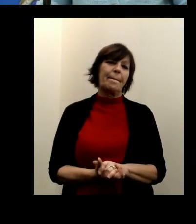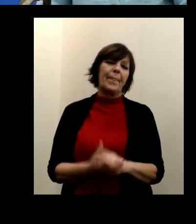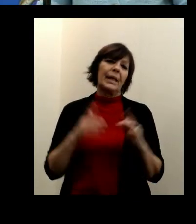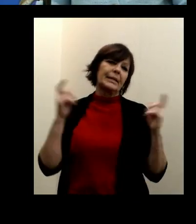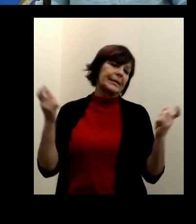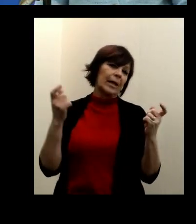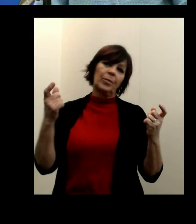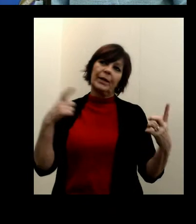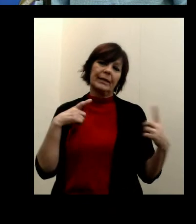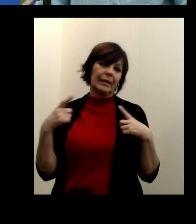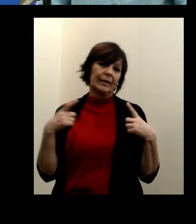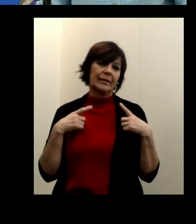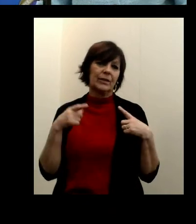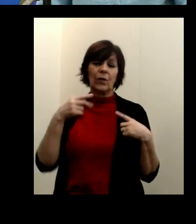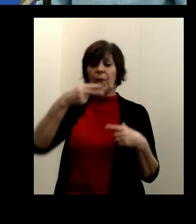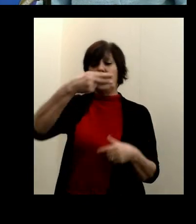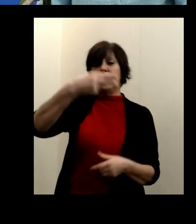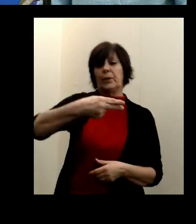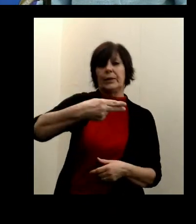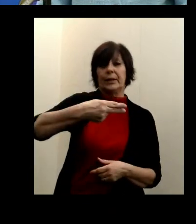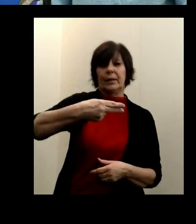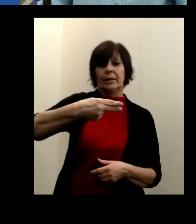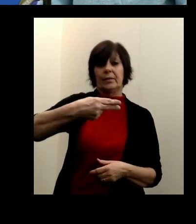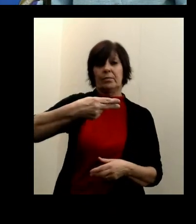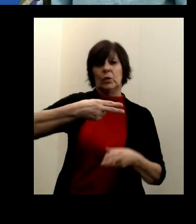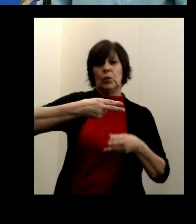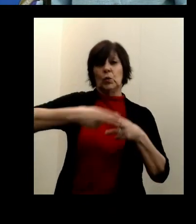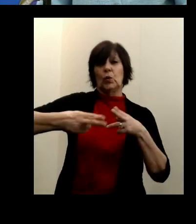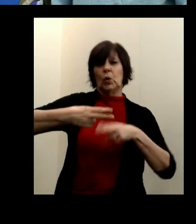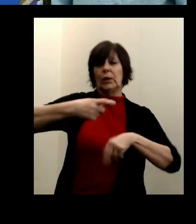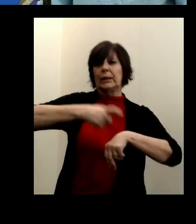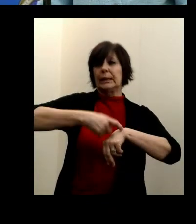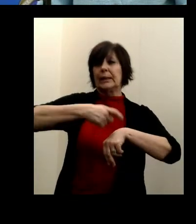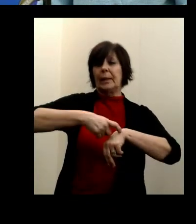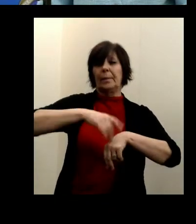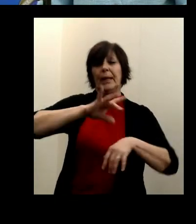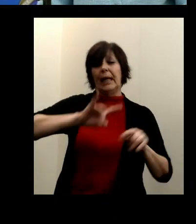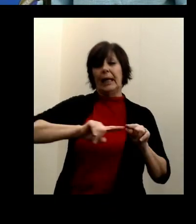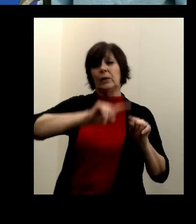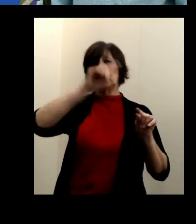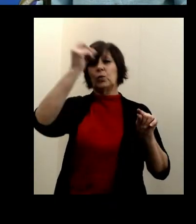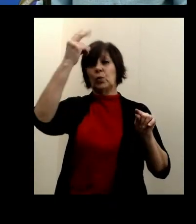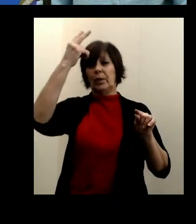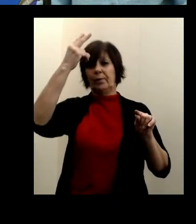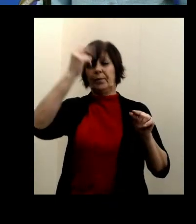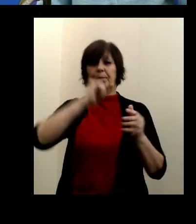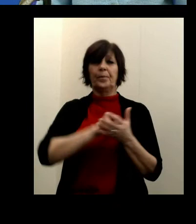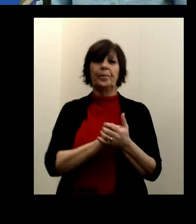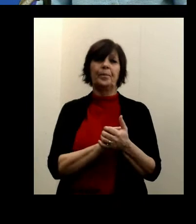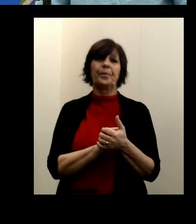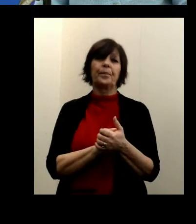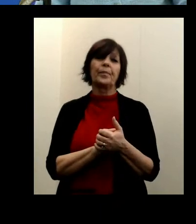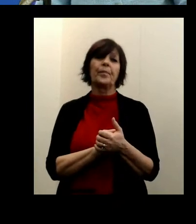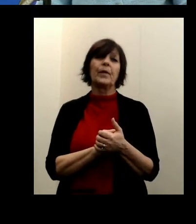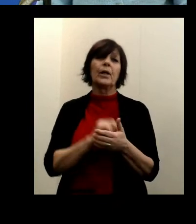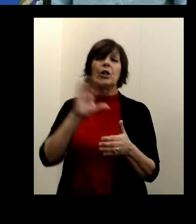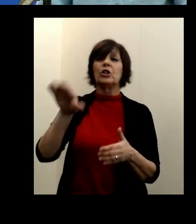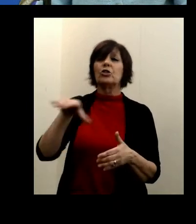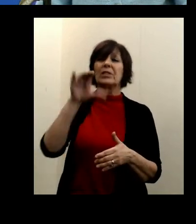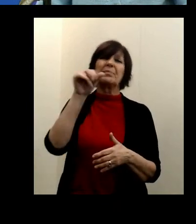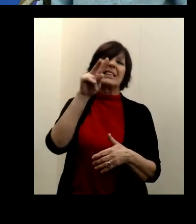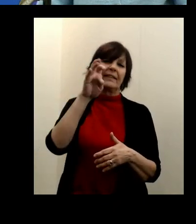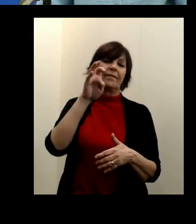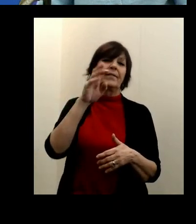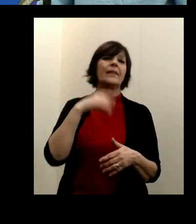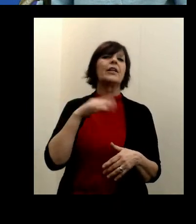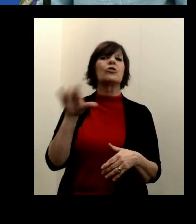the holidays. So Thursday, we're going to have a shortened hours of Thursday, December 24th. Christmas Eve, we're going